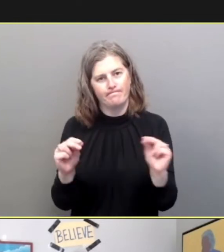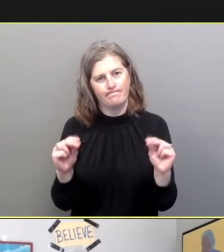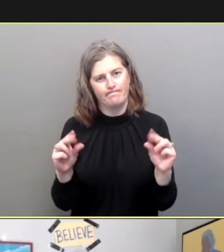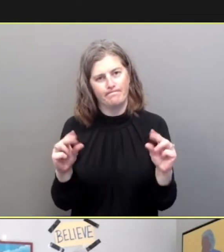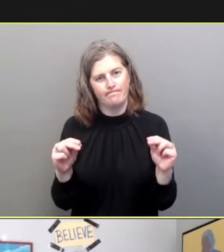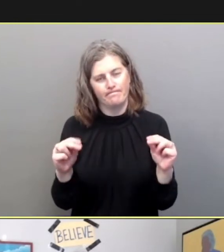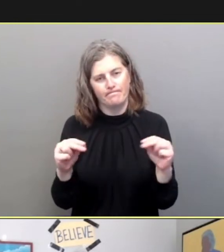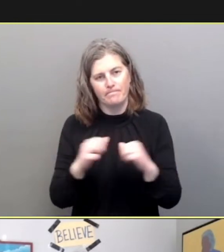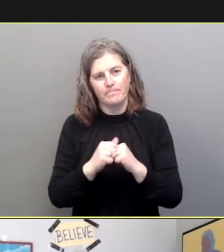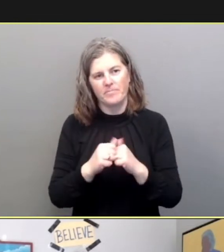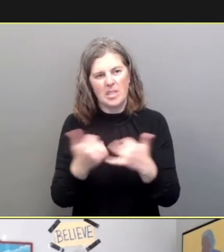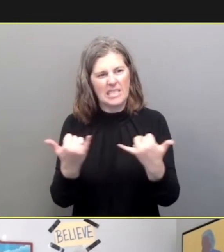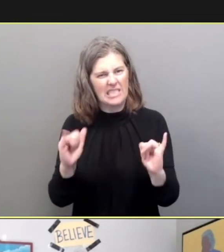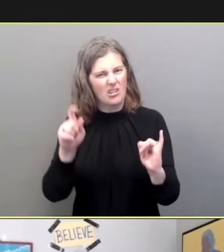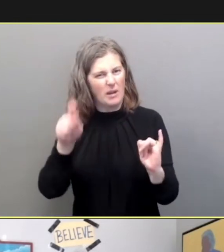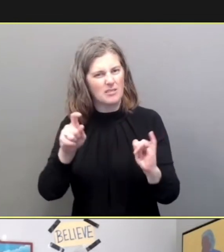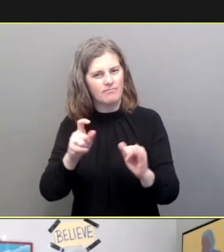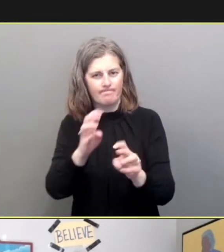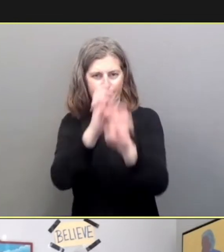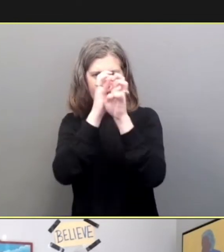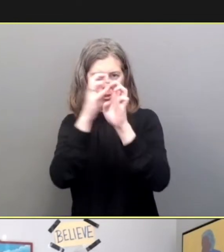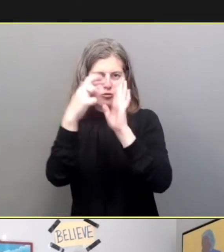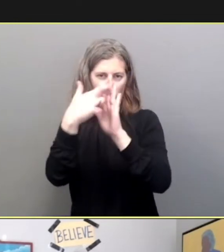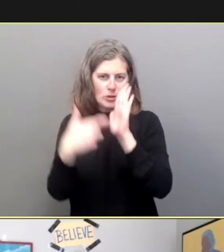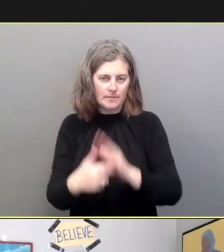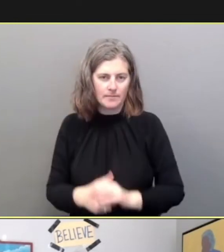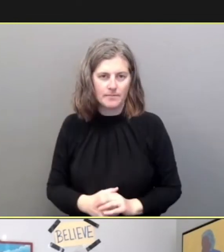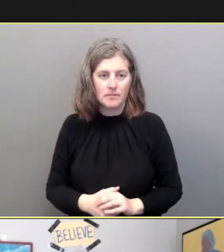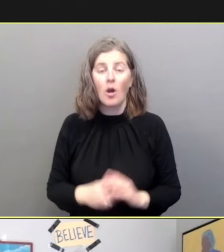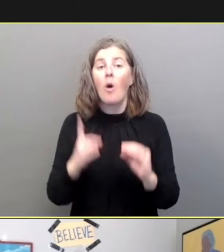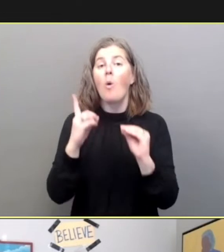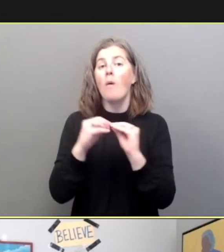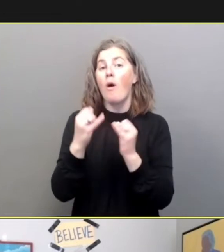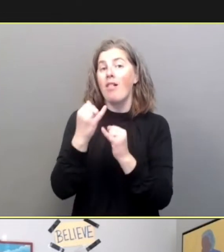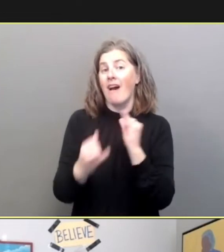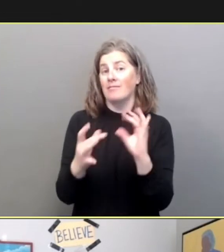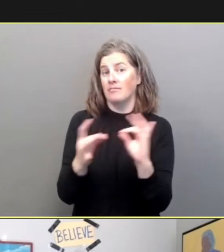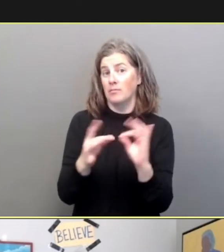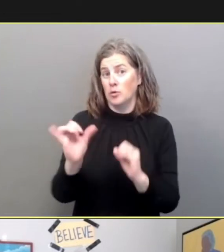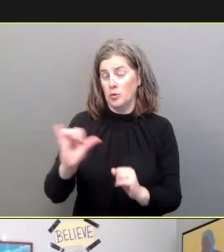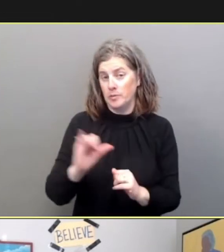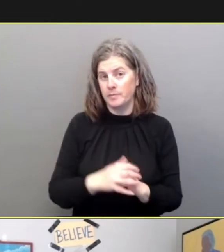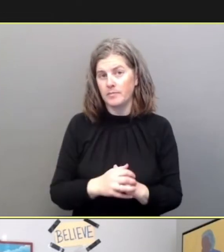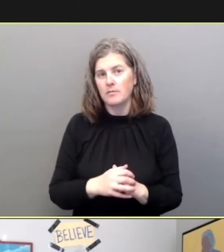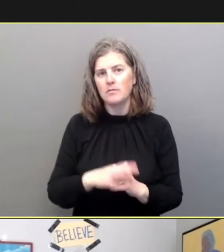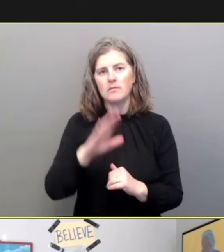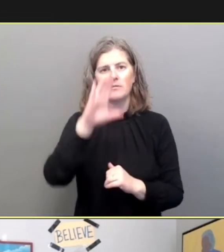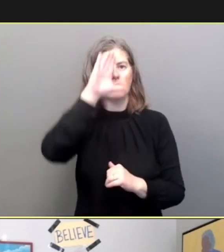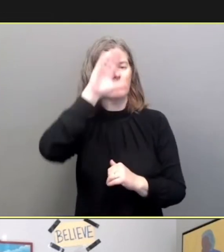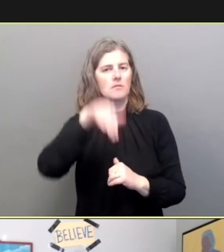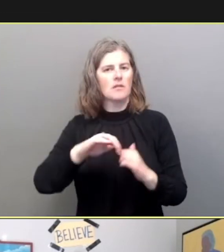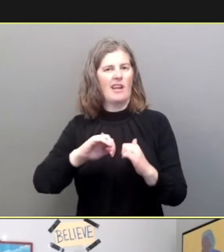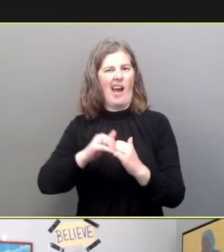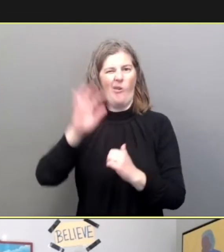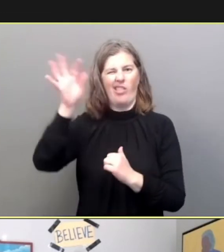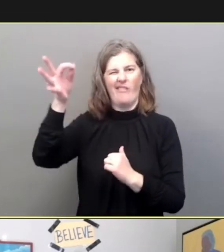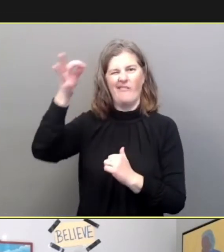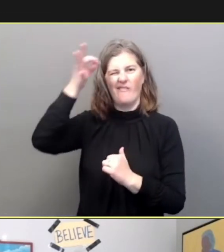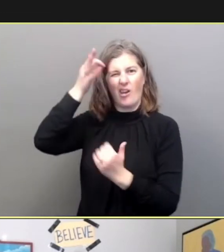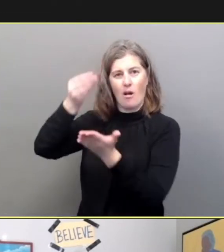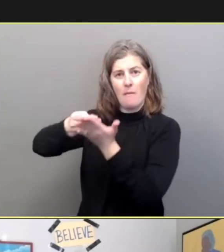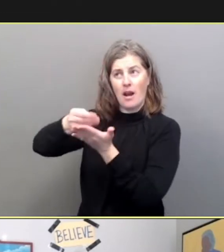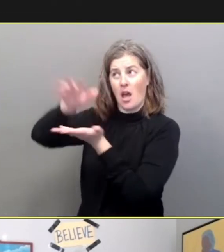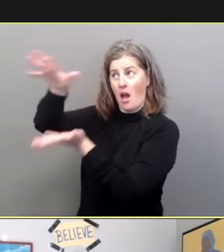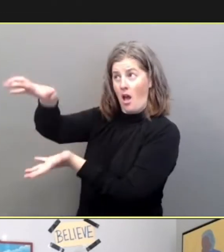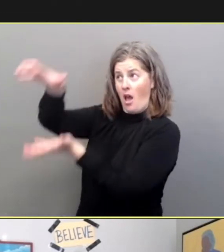our current public health orders. One last thing too is that because of the way that federal revenue